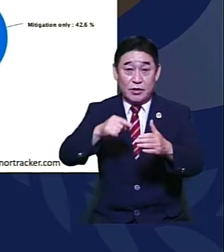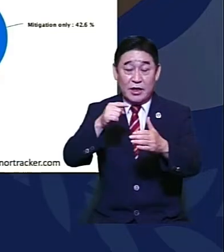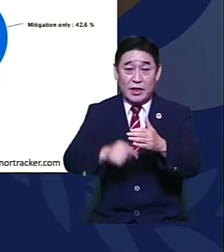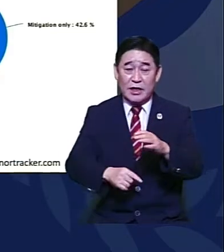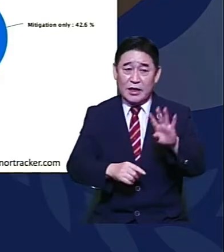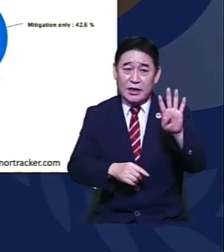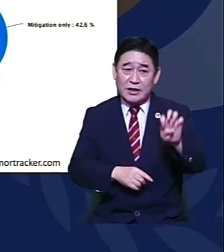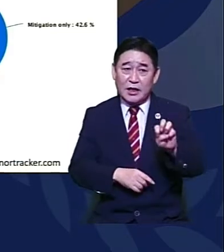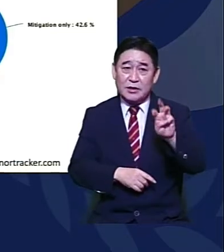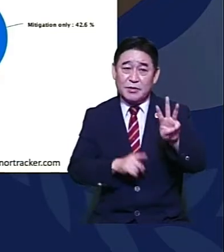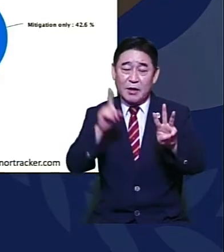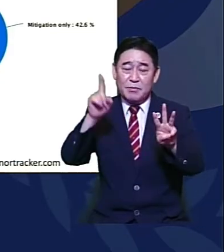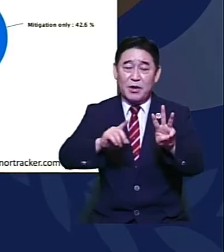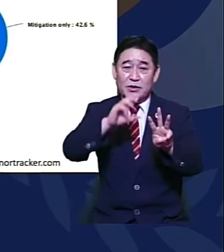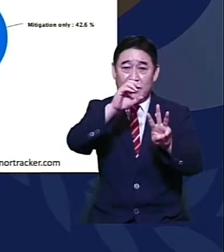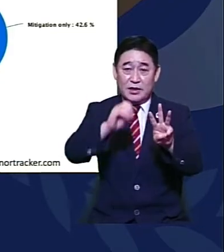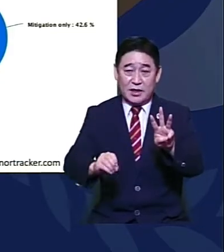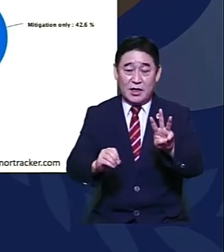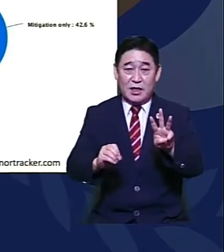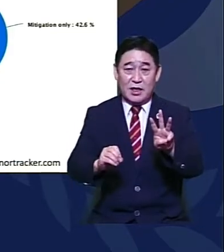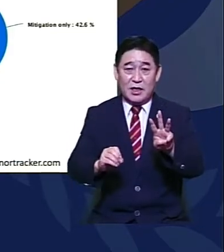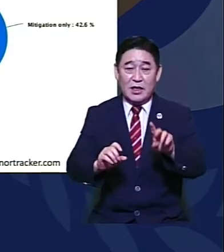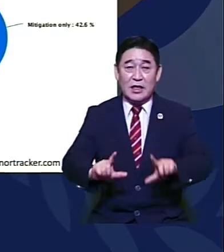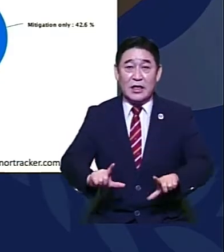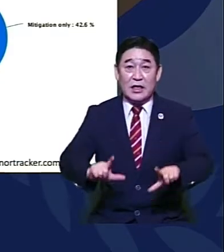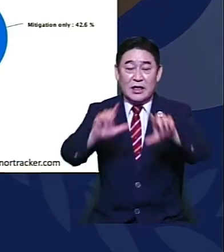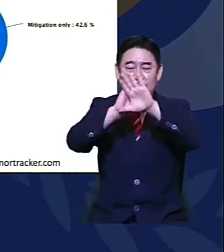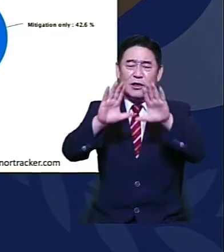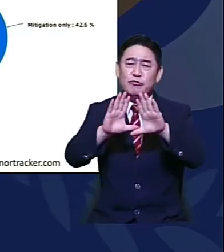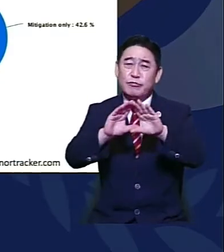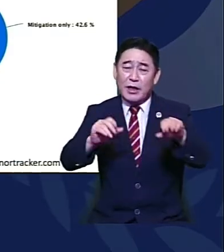43% went to climate mitigation activities,